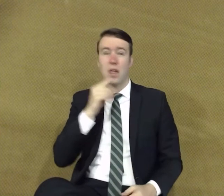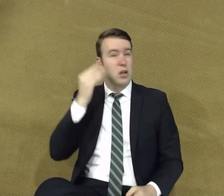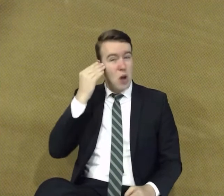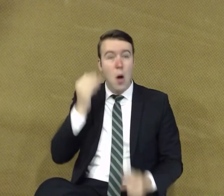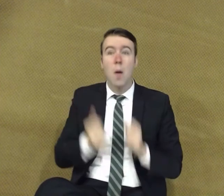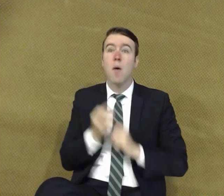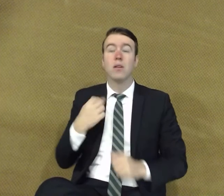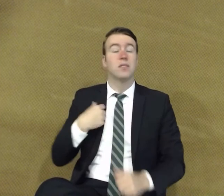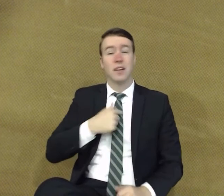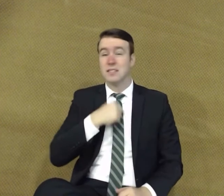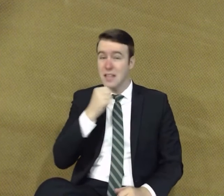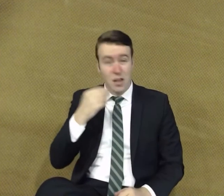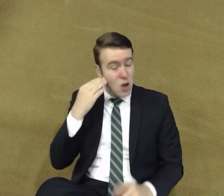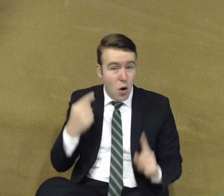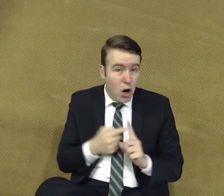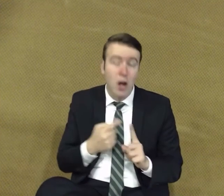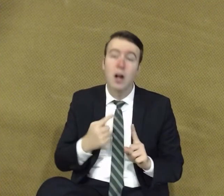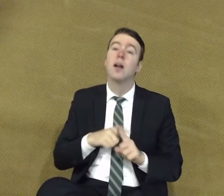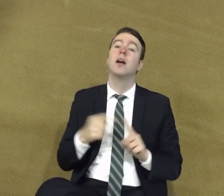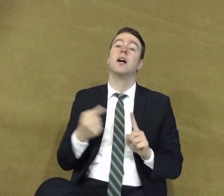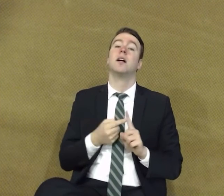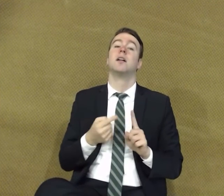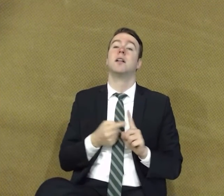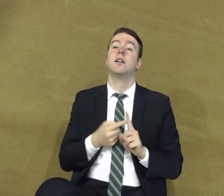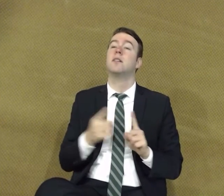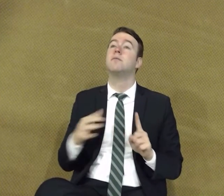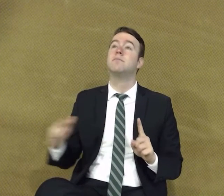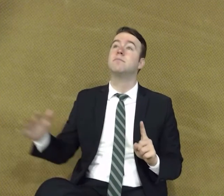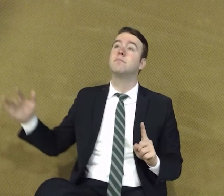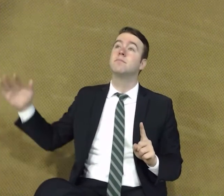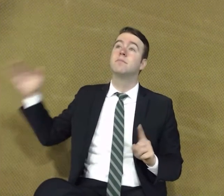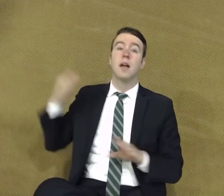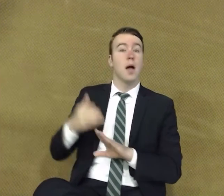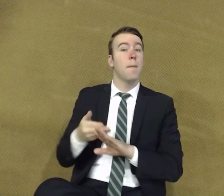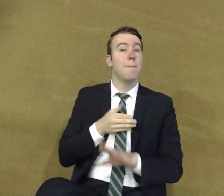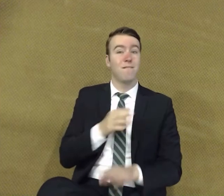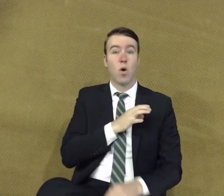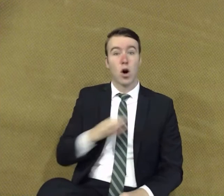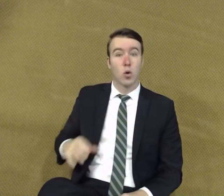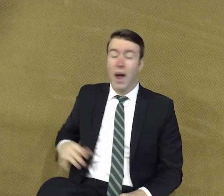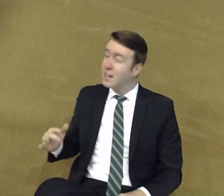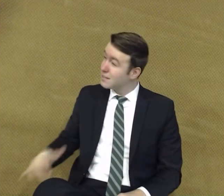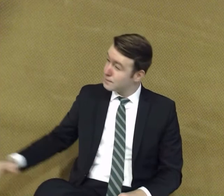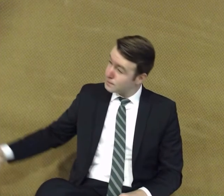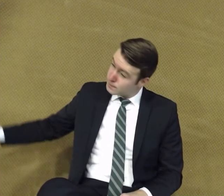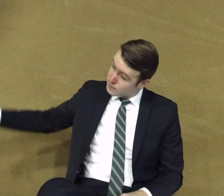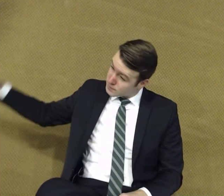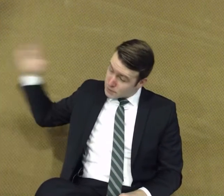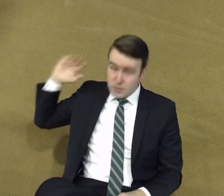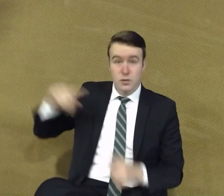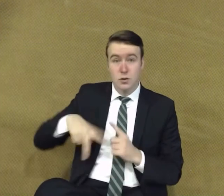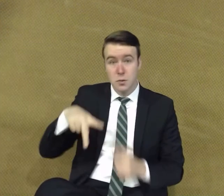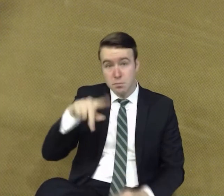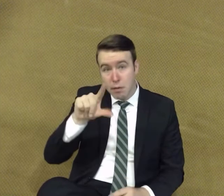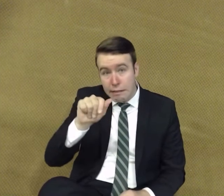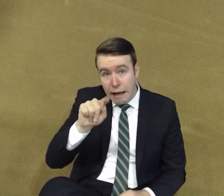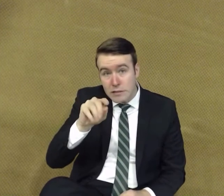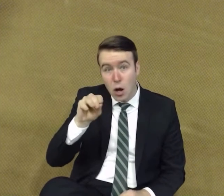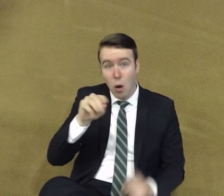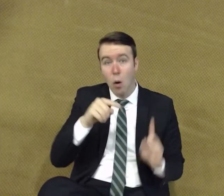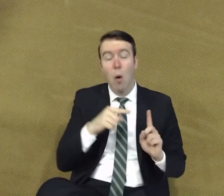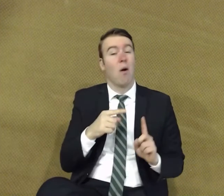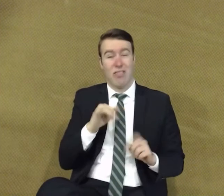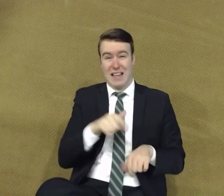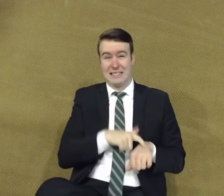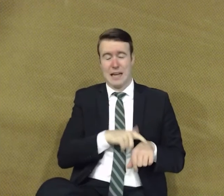probably. Most of us wouldn't, but all the way back before Christ, all the way back to the days of Plato and so forth.